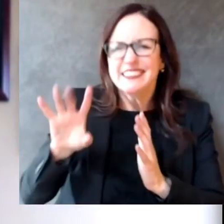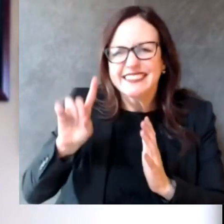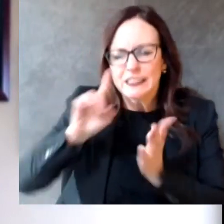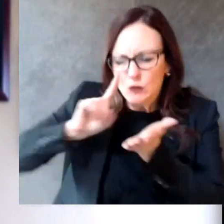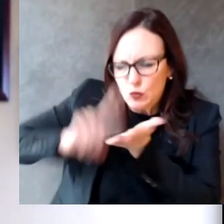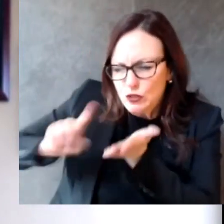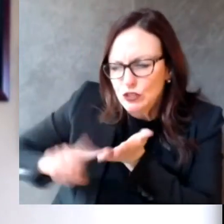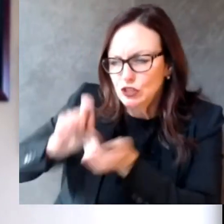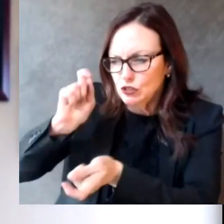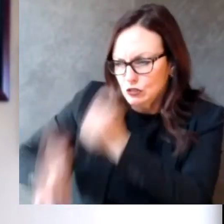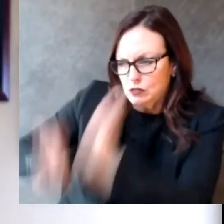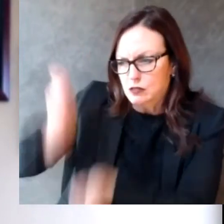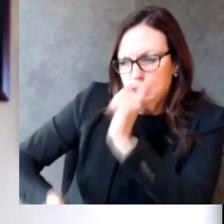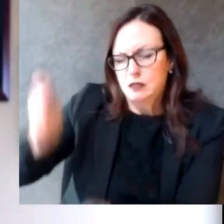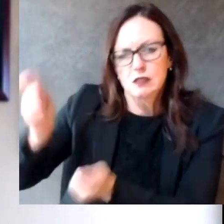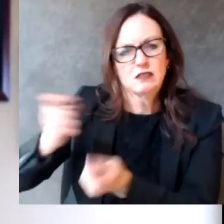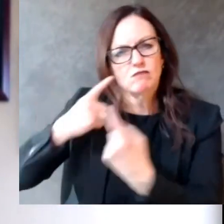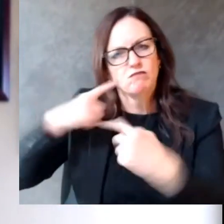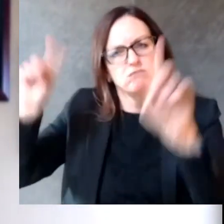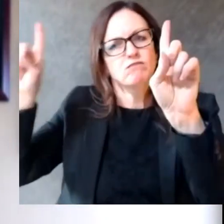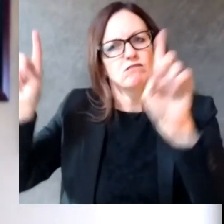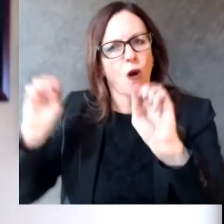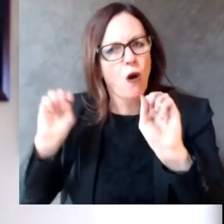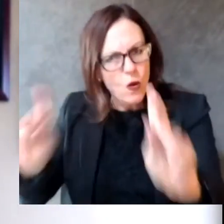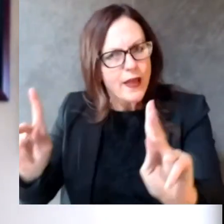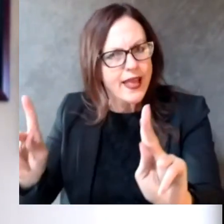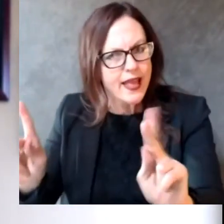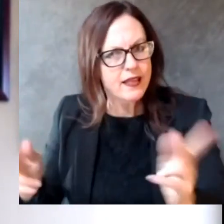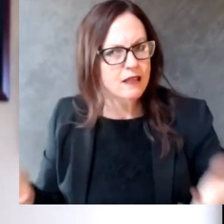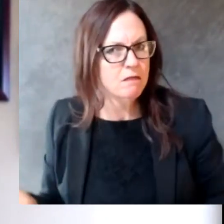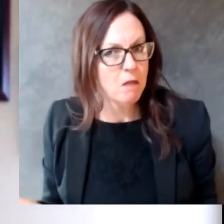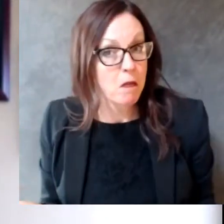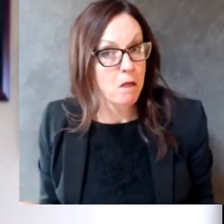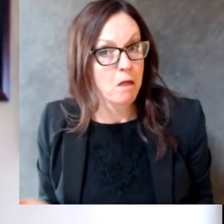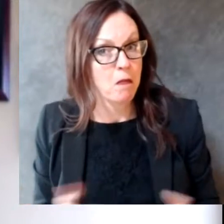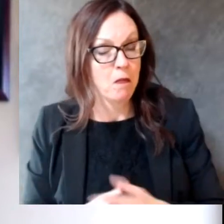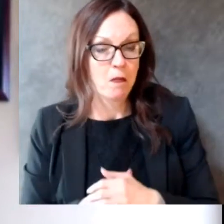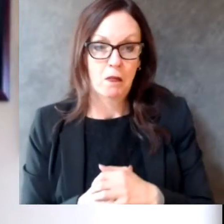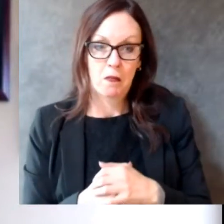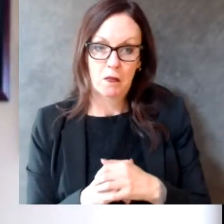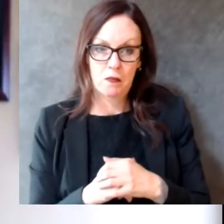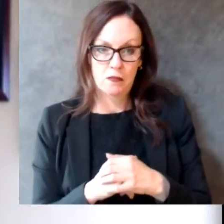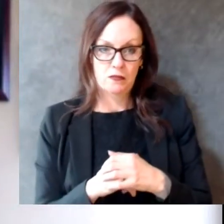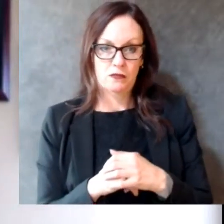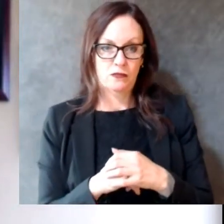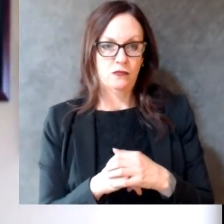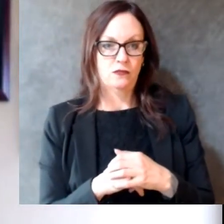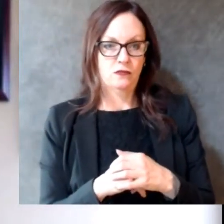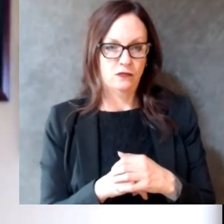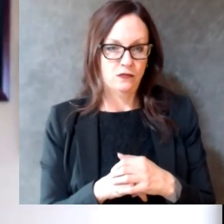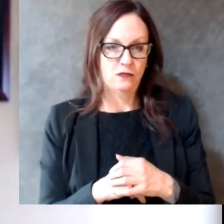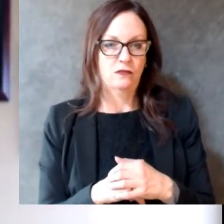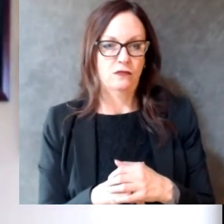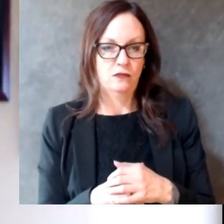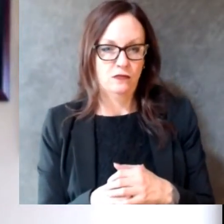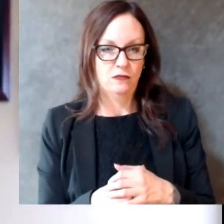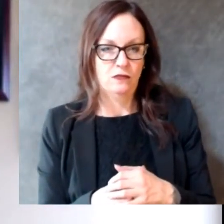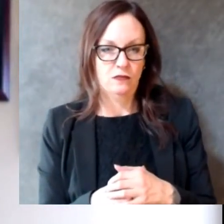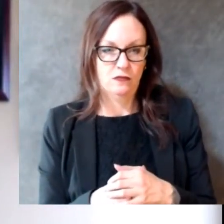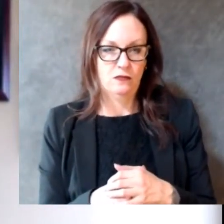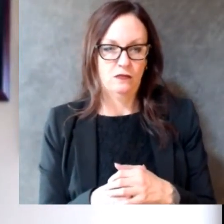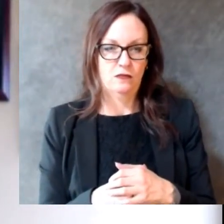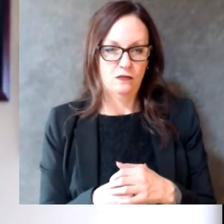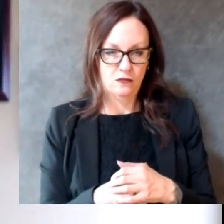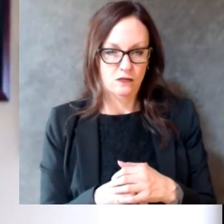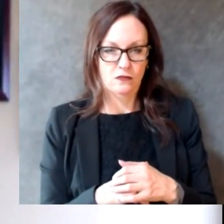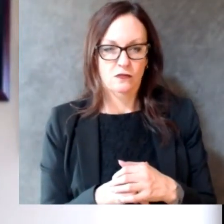vaccine, we were all in a stronger place, both with respect to understanding the risks associated, which we think are very small,